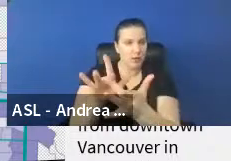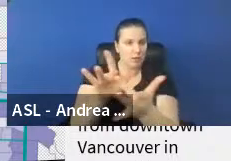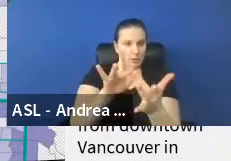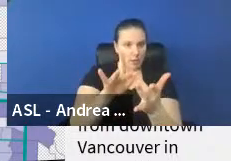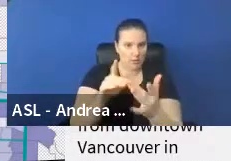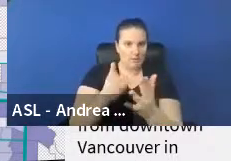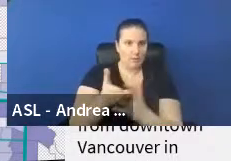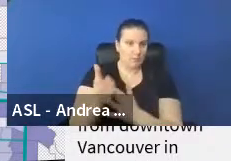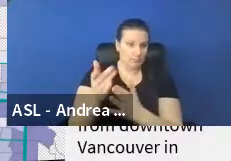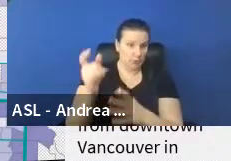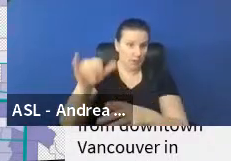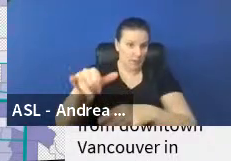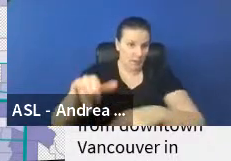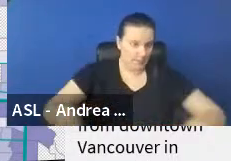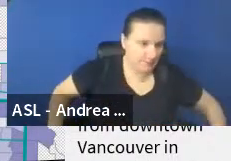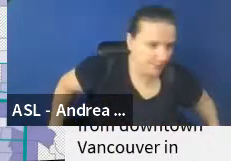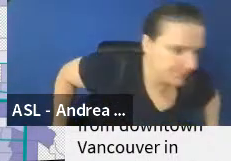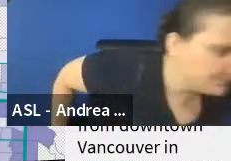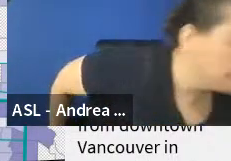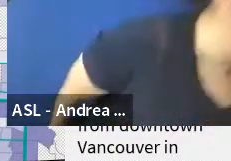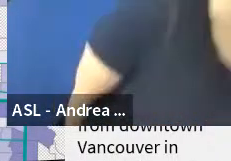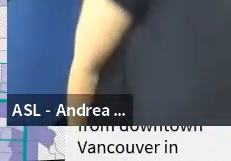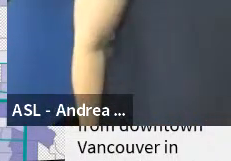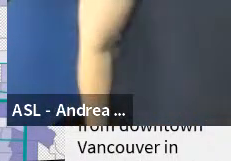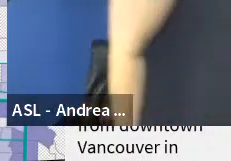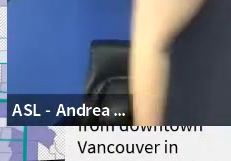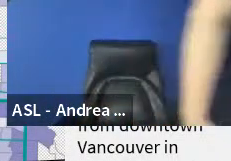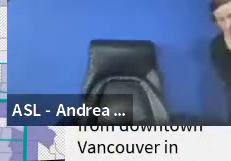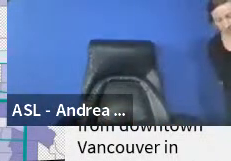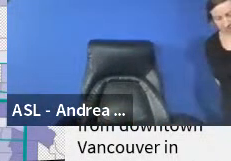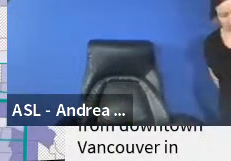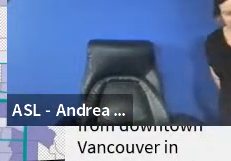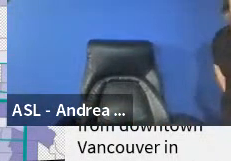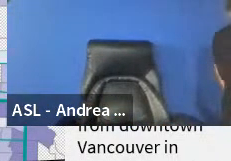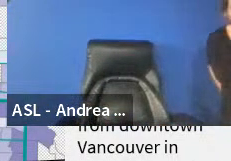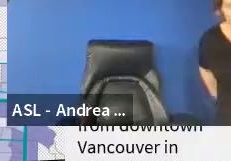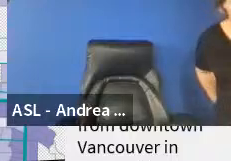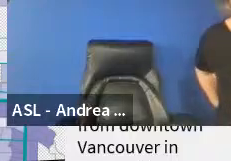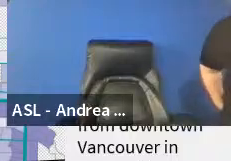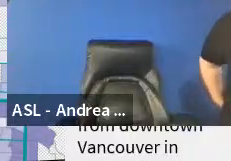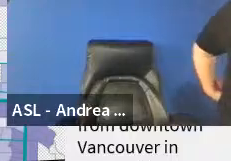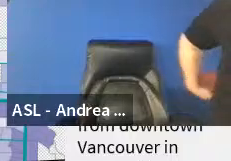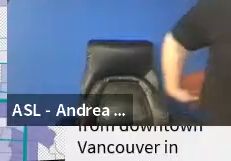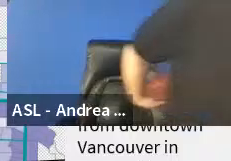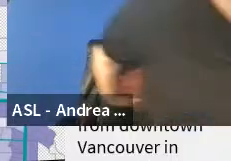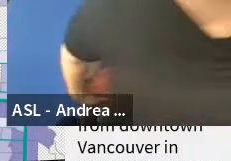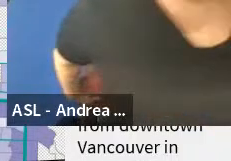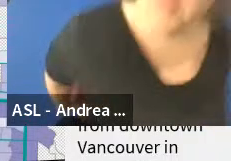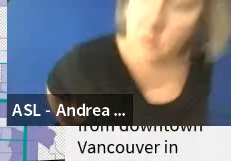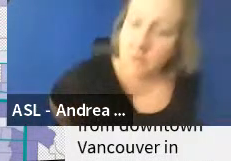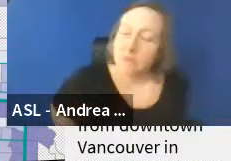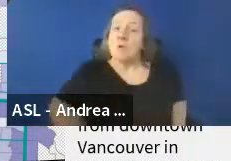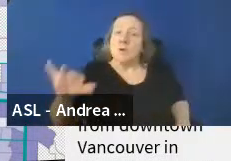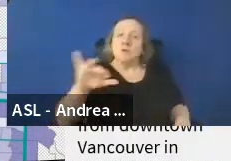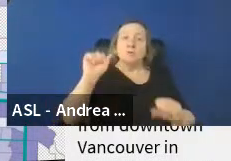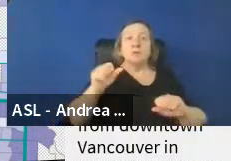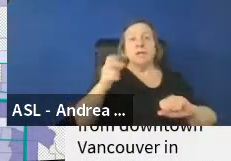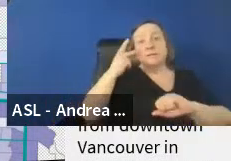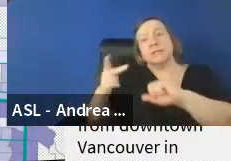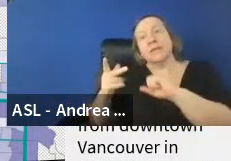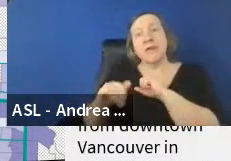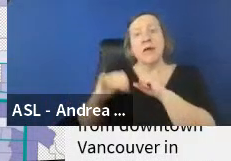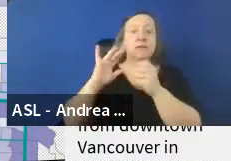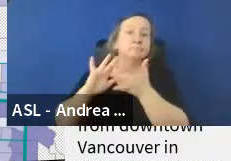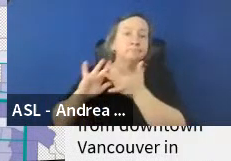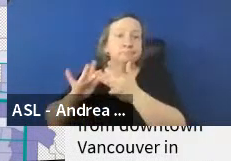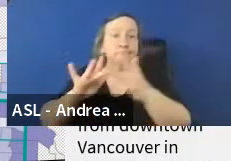you started there. On top of that, it shows the projected network, as I mentioned, that this